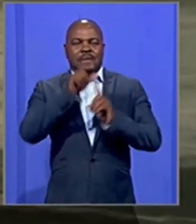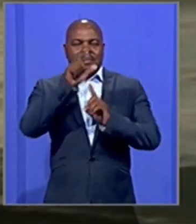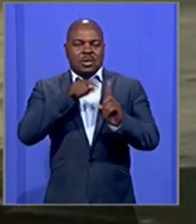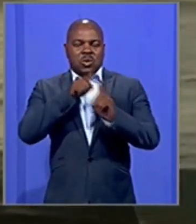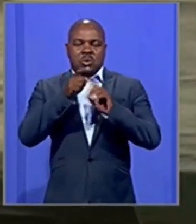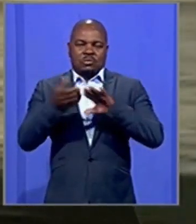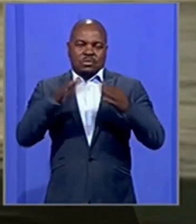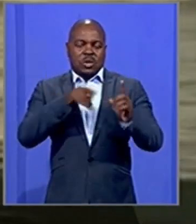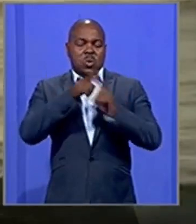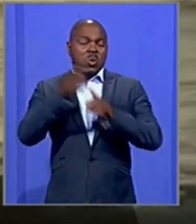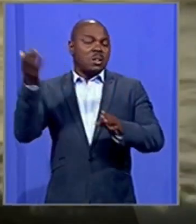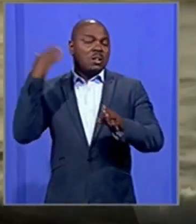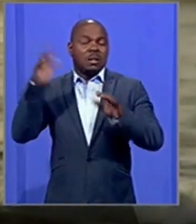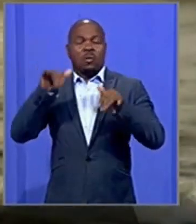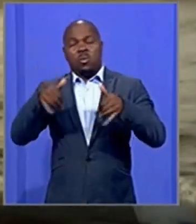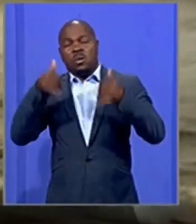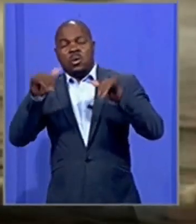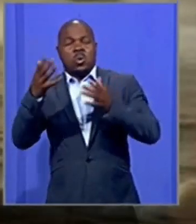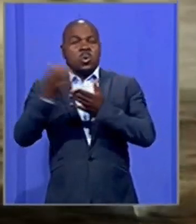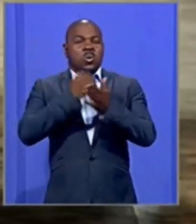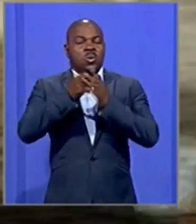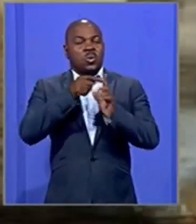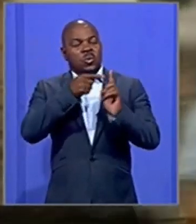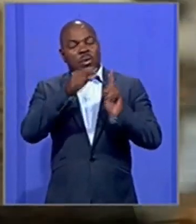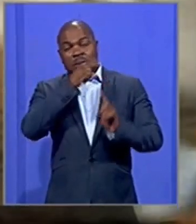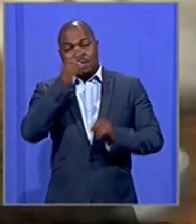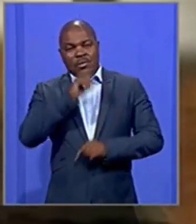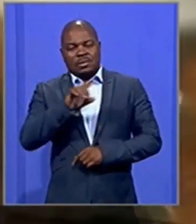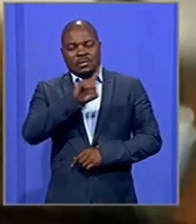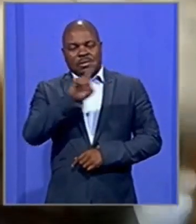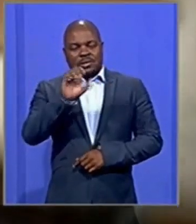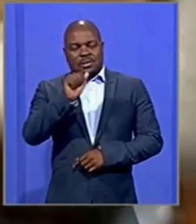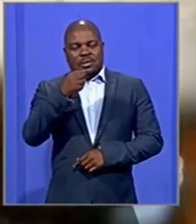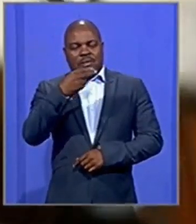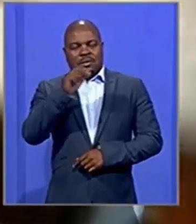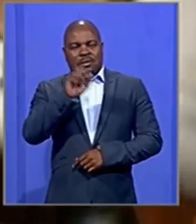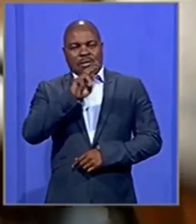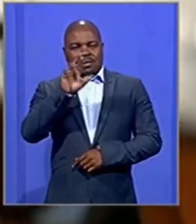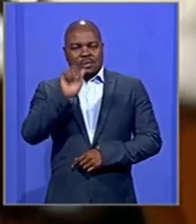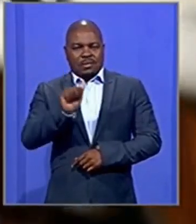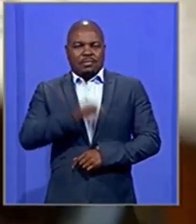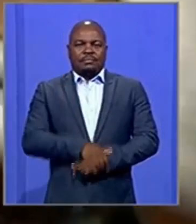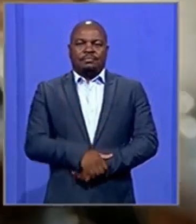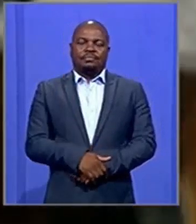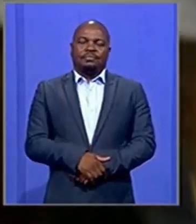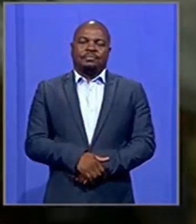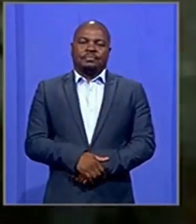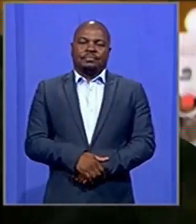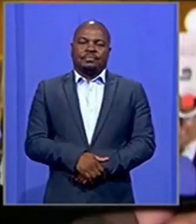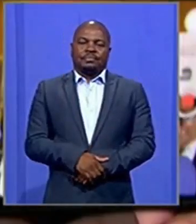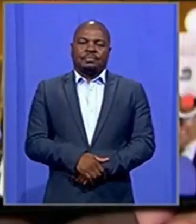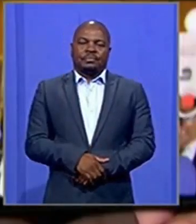thupilego difoka tše dintšhi bulelwa mokutukana yo a tsebegago kudu ka Zahara.